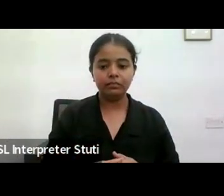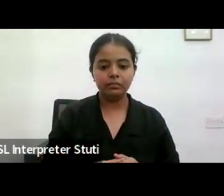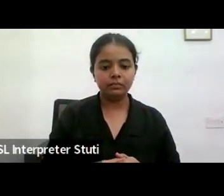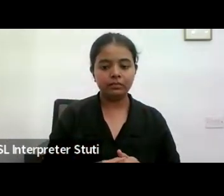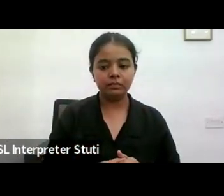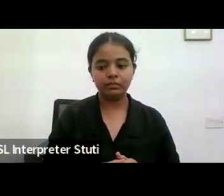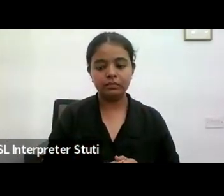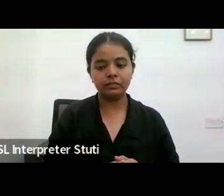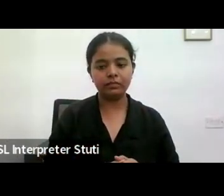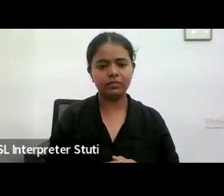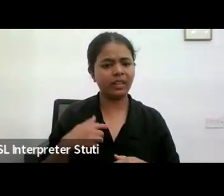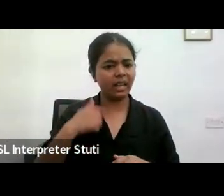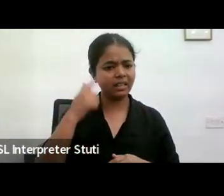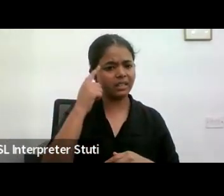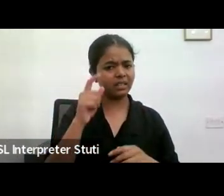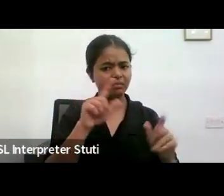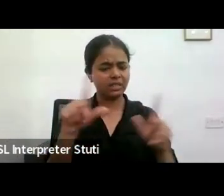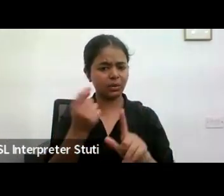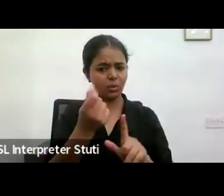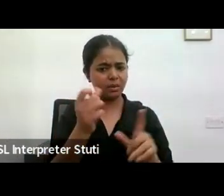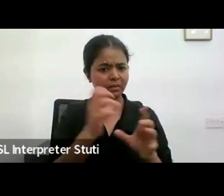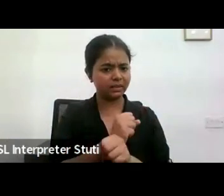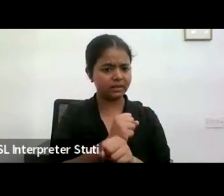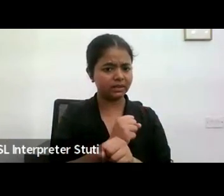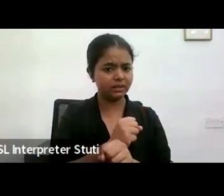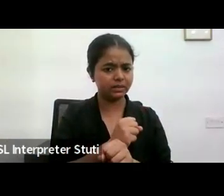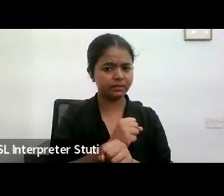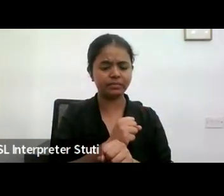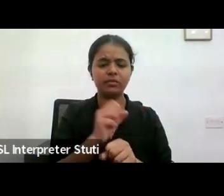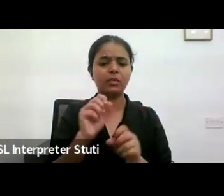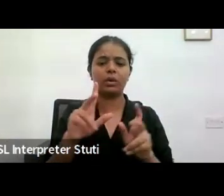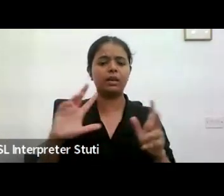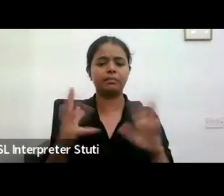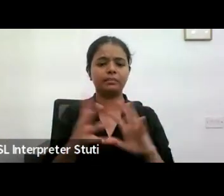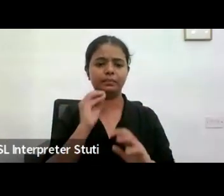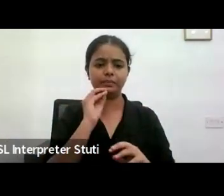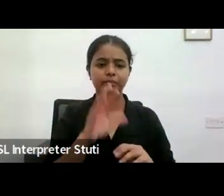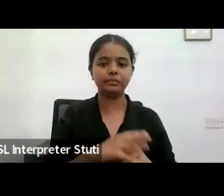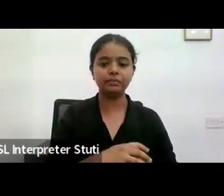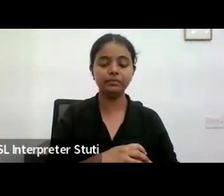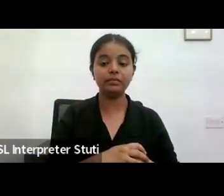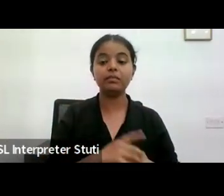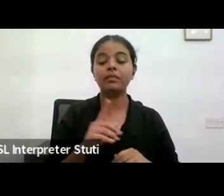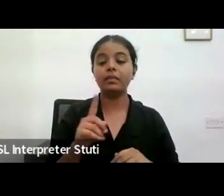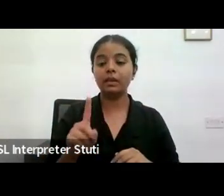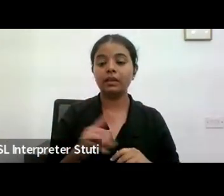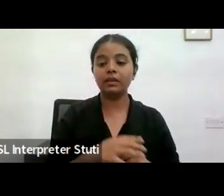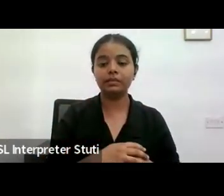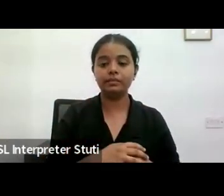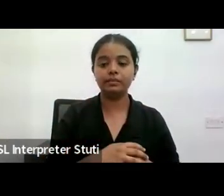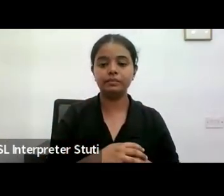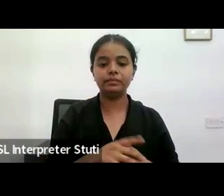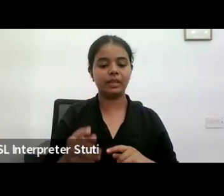I think we missed one slide, so I'm going to just say that in a situation like this, when we talk about children